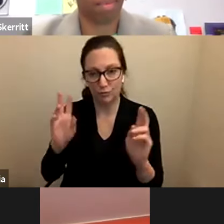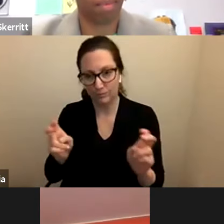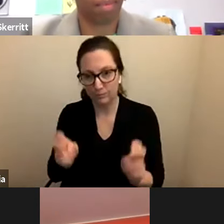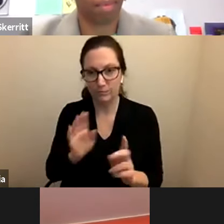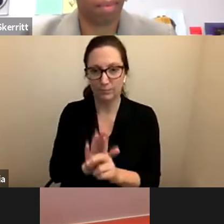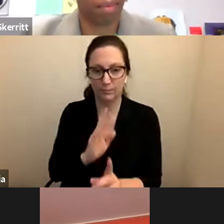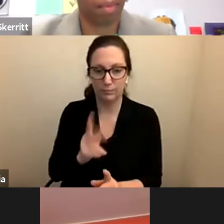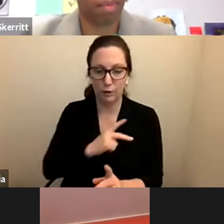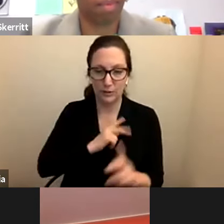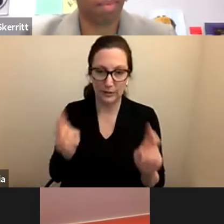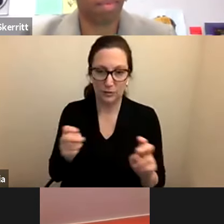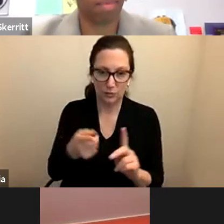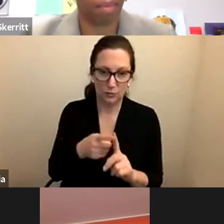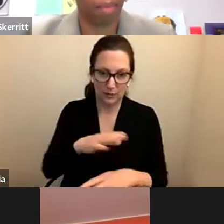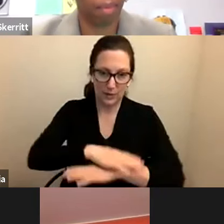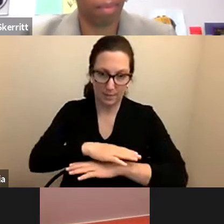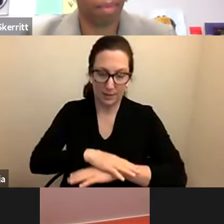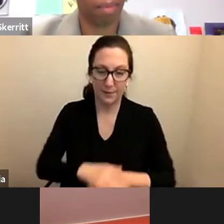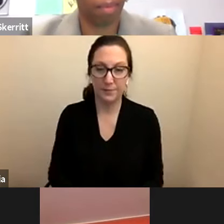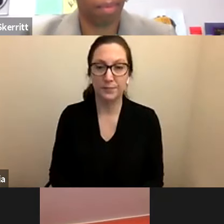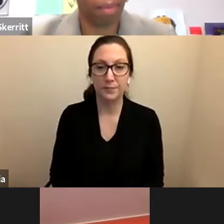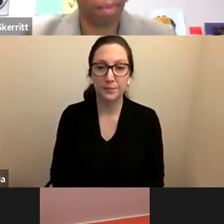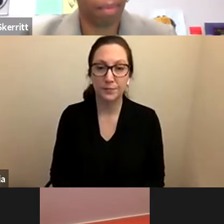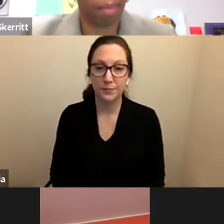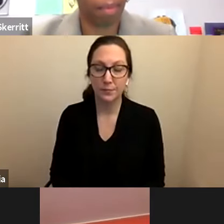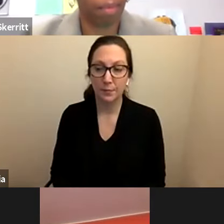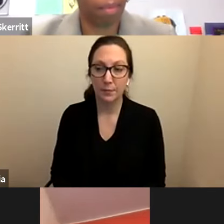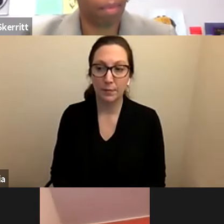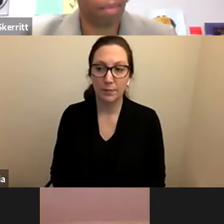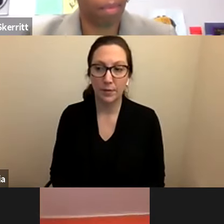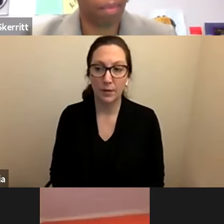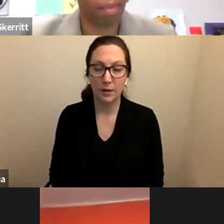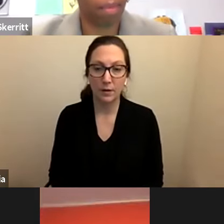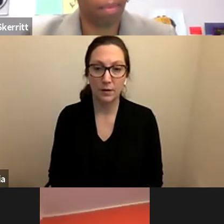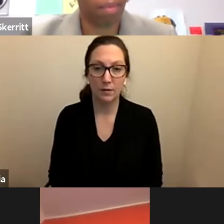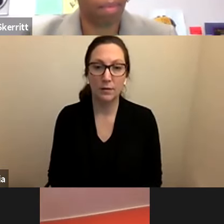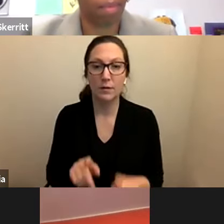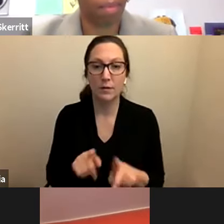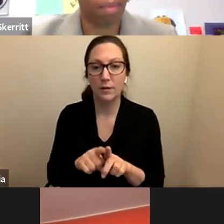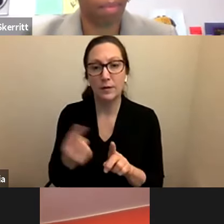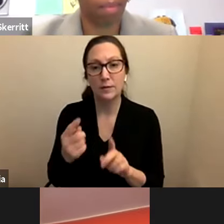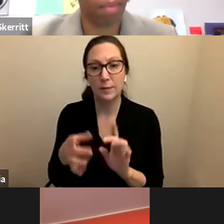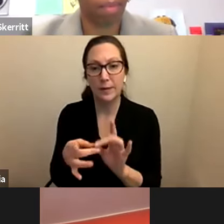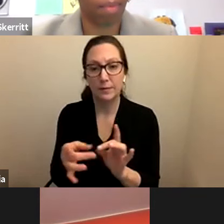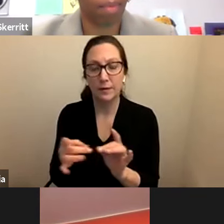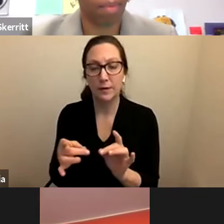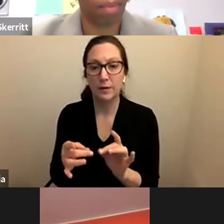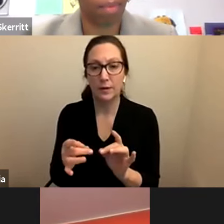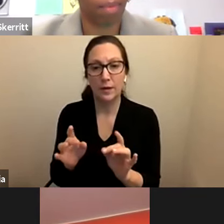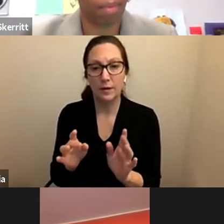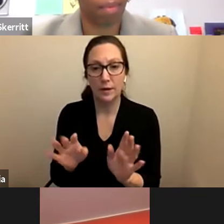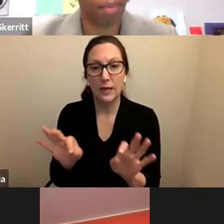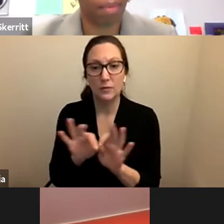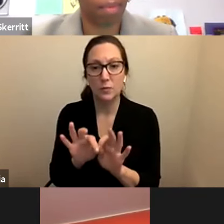discussions. To a point somebody else made, I think it would be worthwhile to also talk about